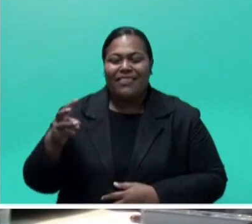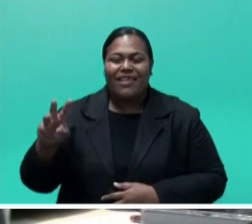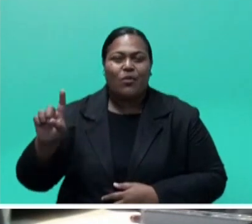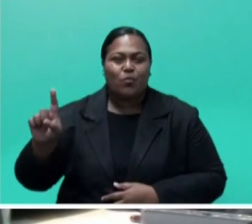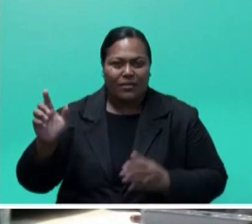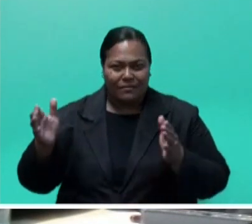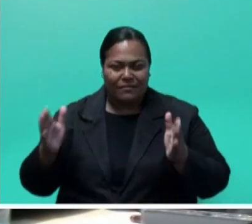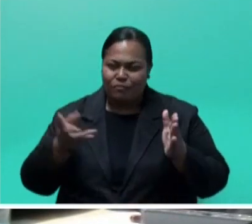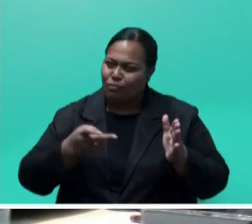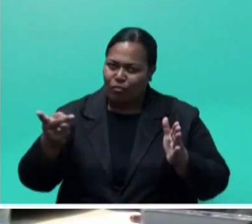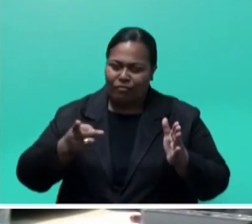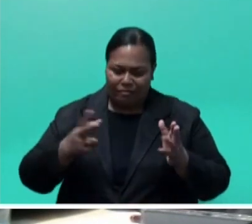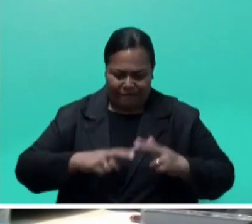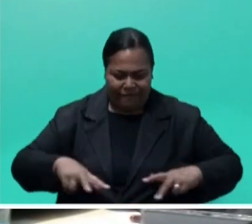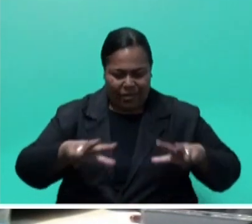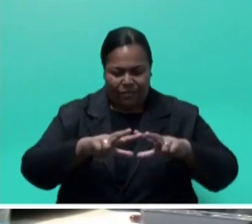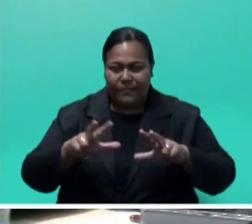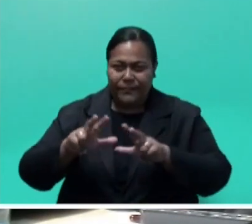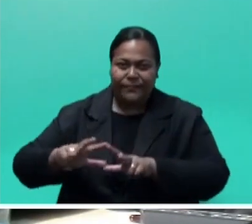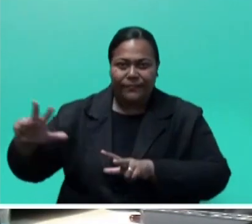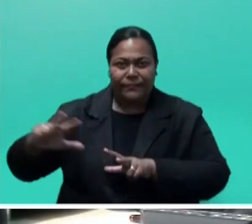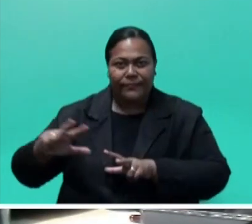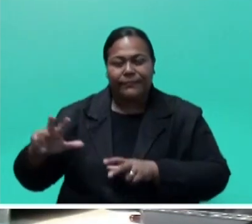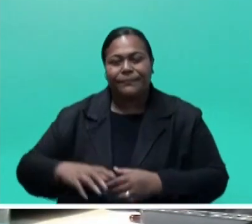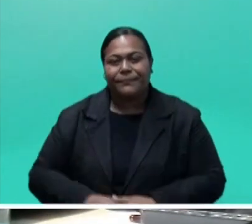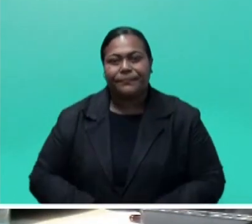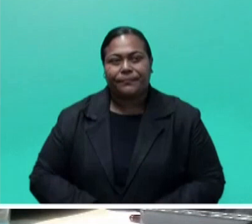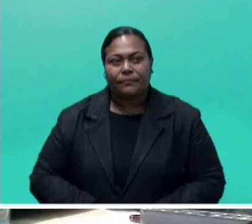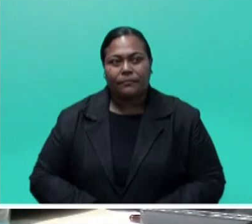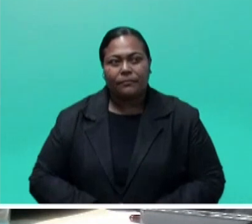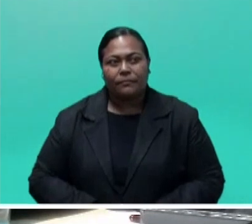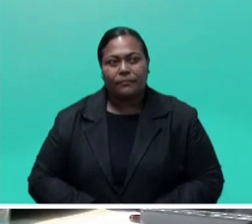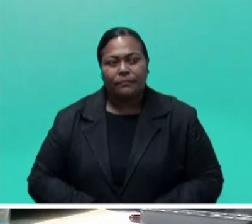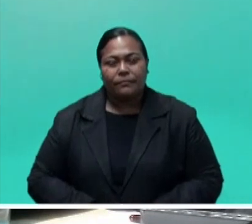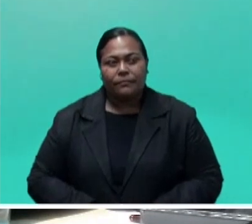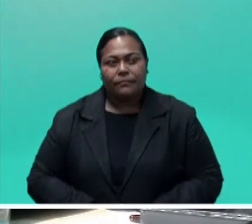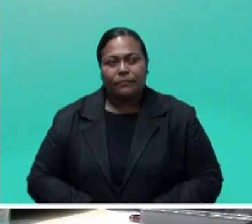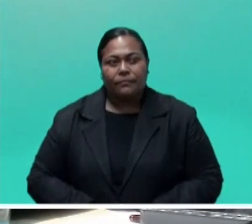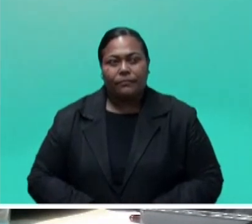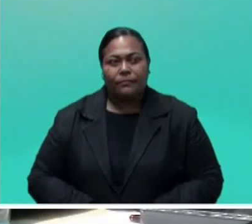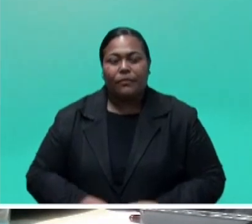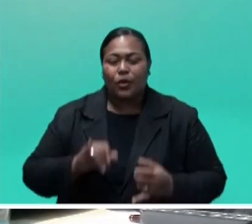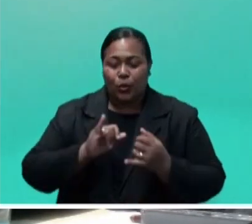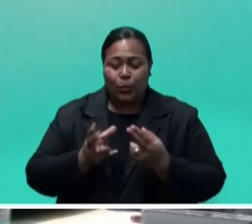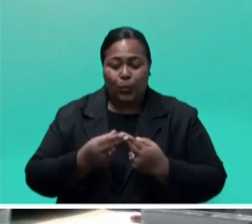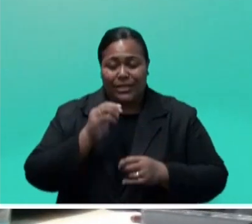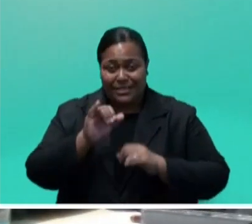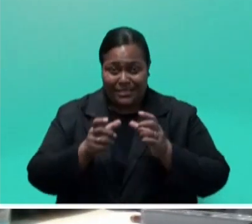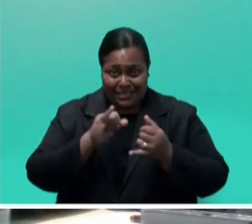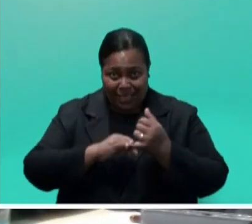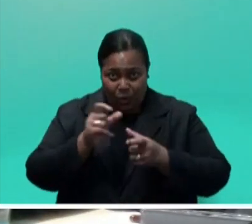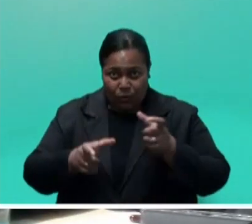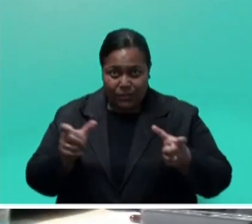in Vitilevu and Vanwalevu. My ministry, together with the industry stakeholders, the Fiji Sugar Corporation, Sugarcane